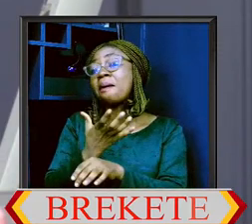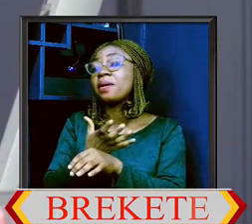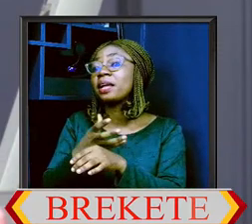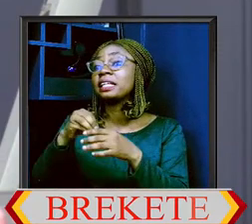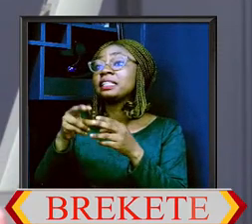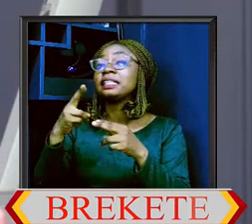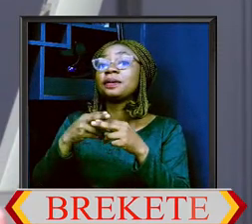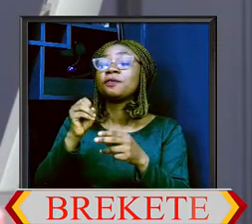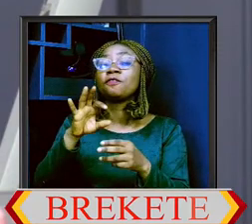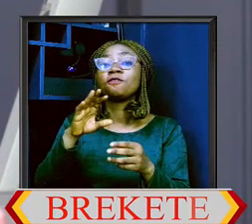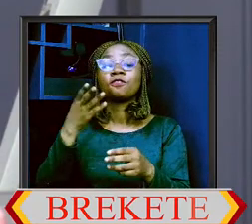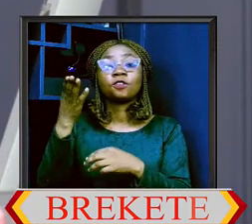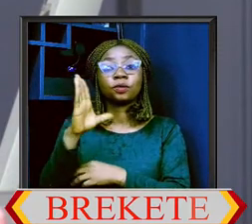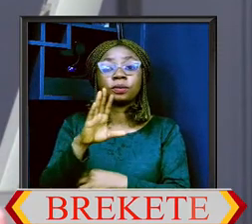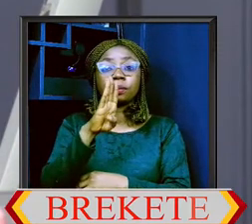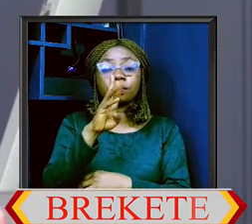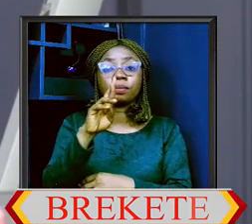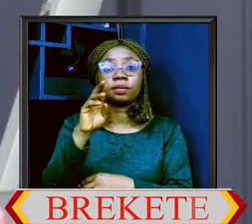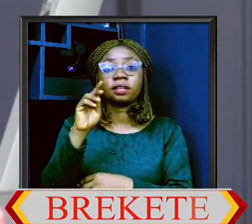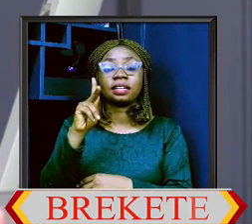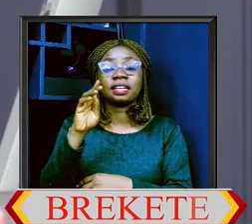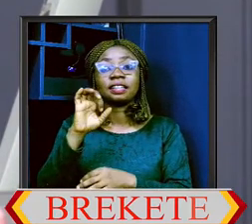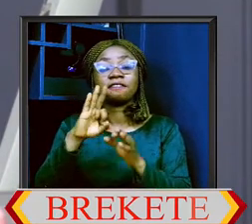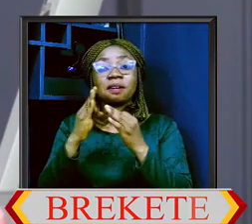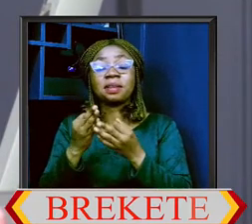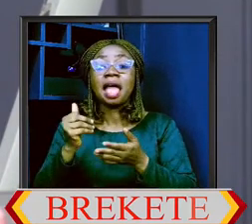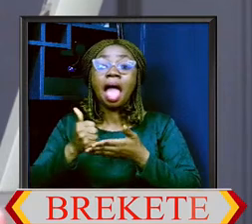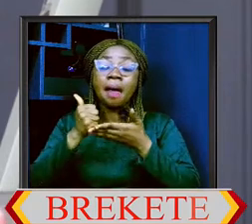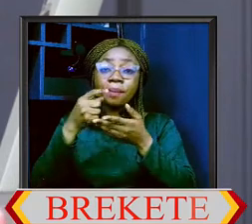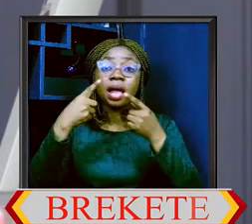sir family me Ann